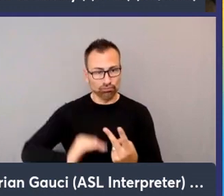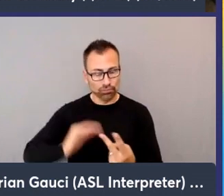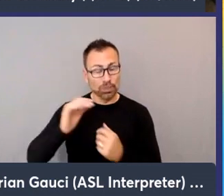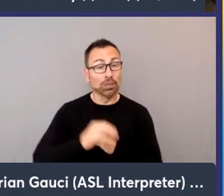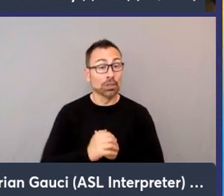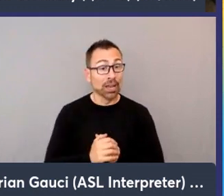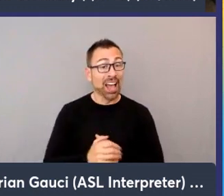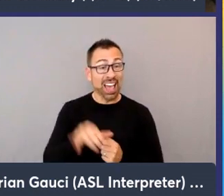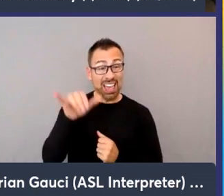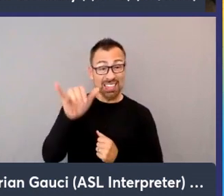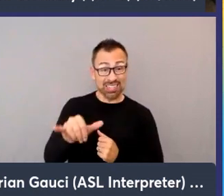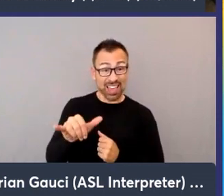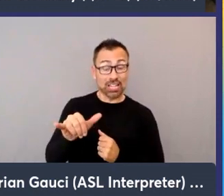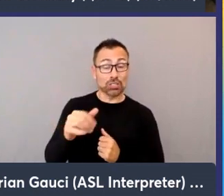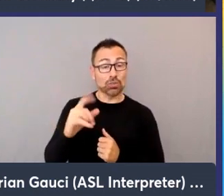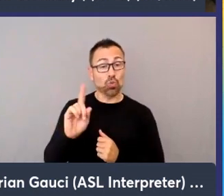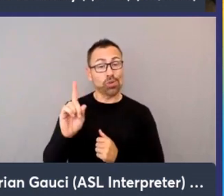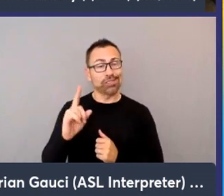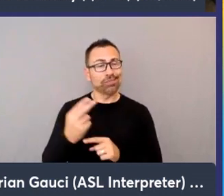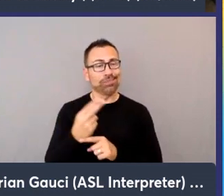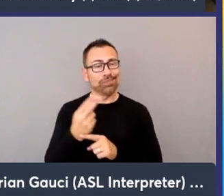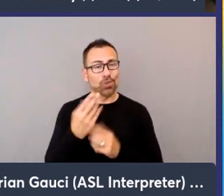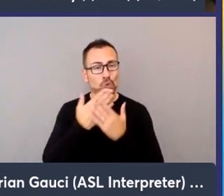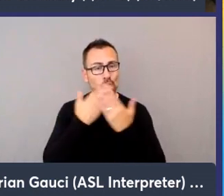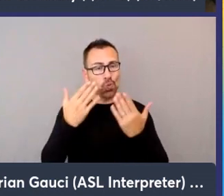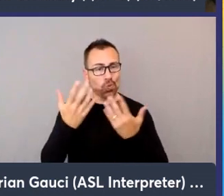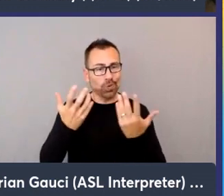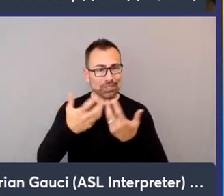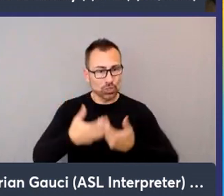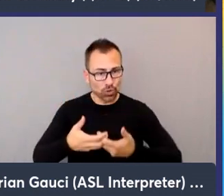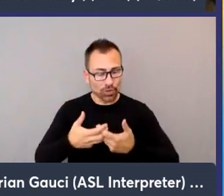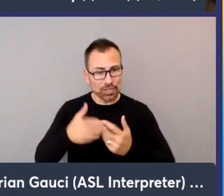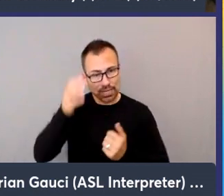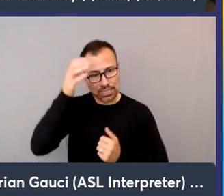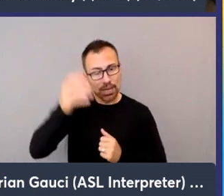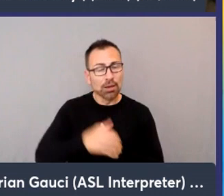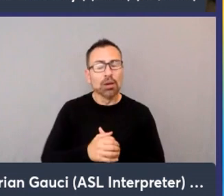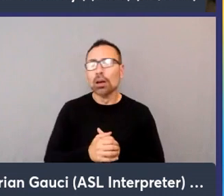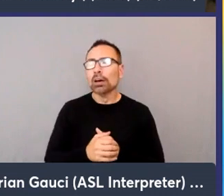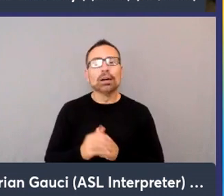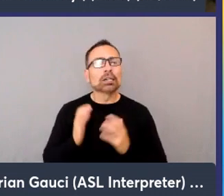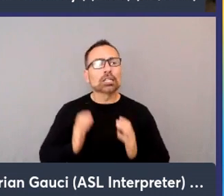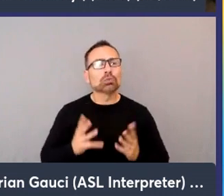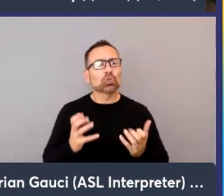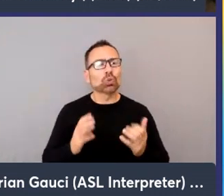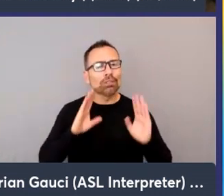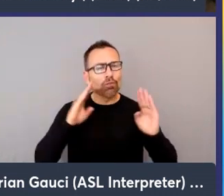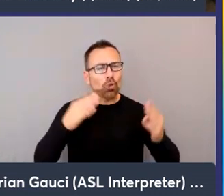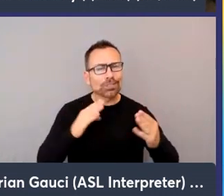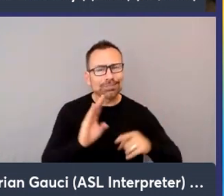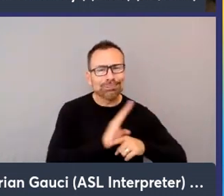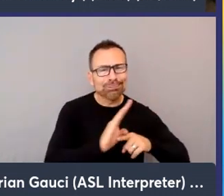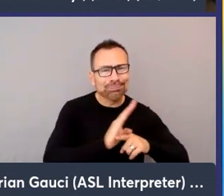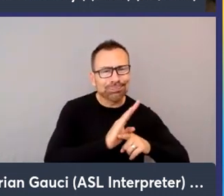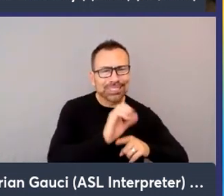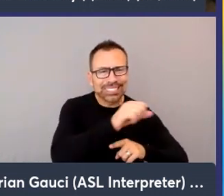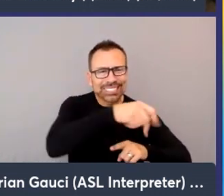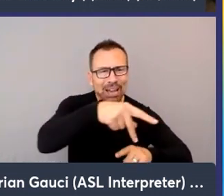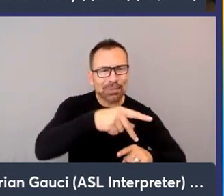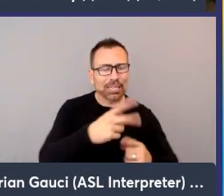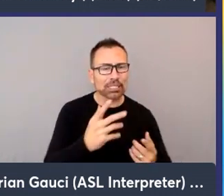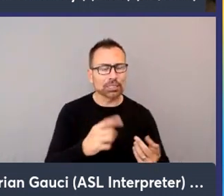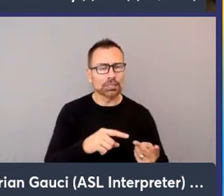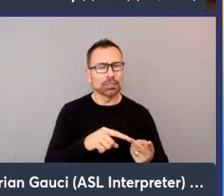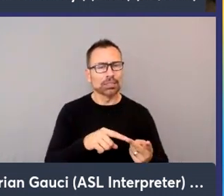concept comes back, is where customers have come back and said that, hey, you know, we want to focus on our business applications or our search applications,